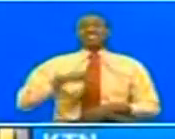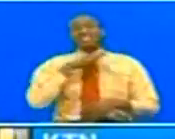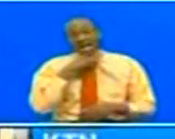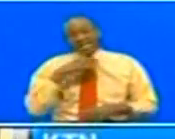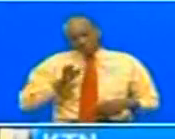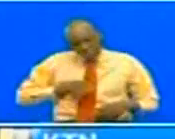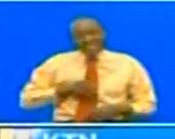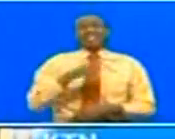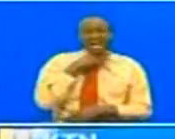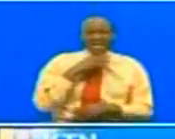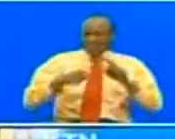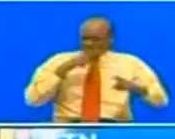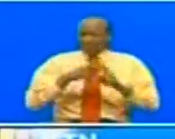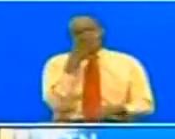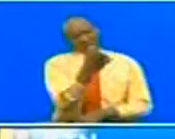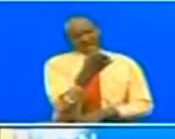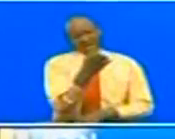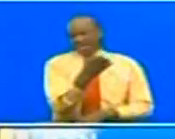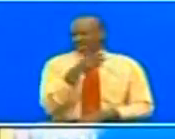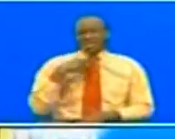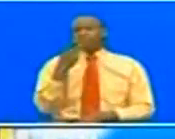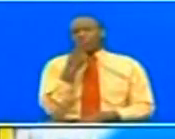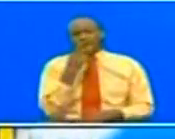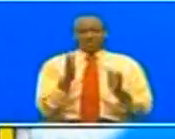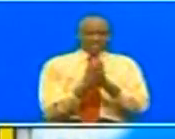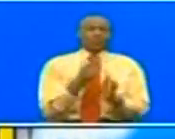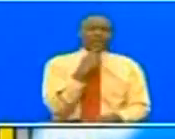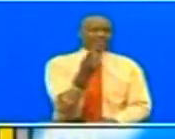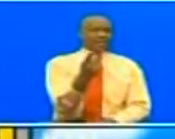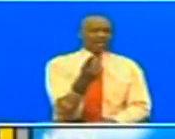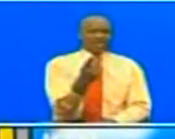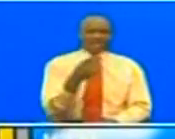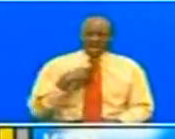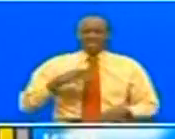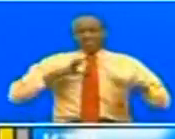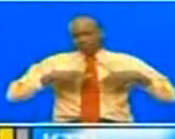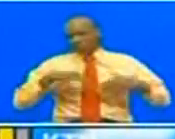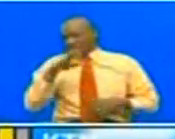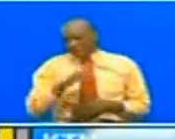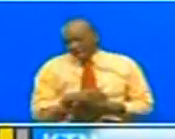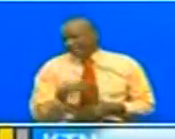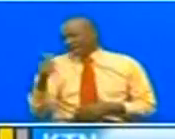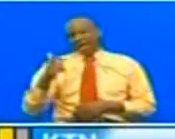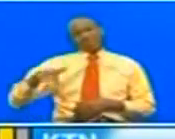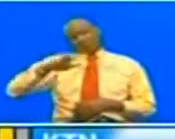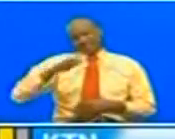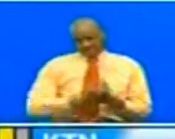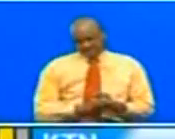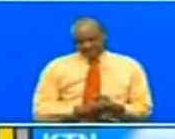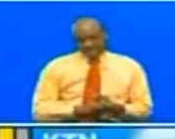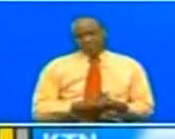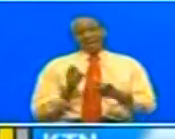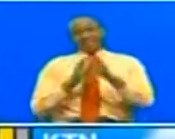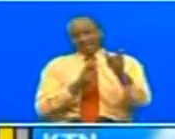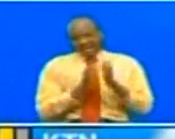mothers being massacred and killed in Pokot, in Turkana, in Samburu, and the other parts of the country, in